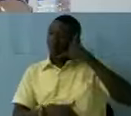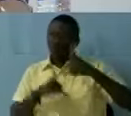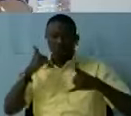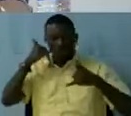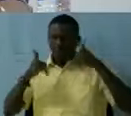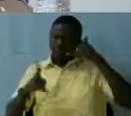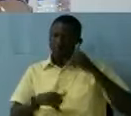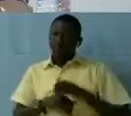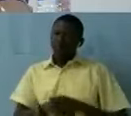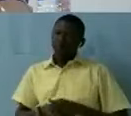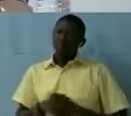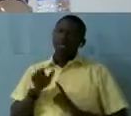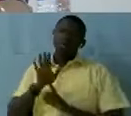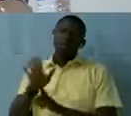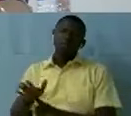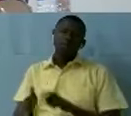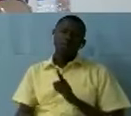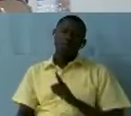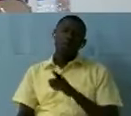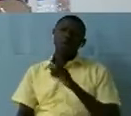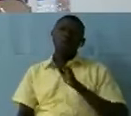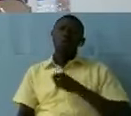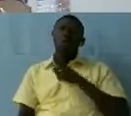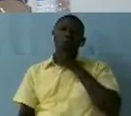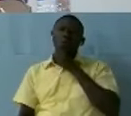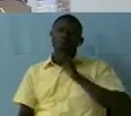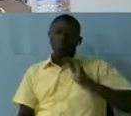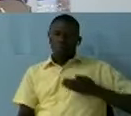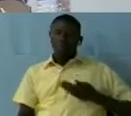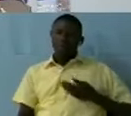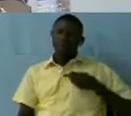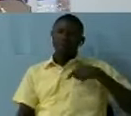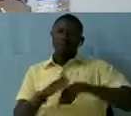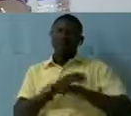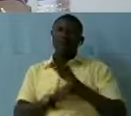There was one old woman in Serekunda, a Wolof